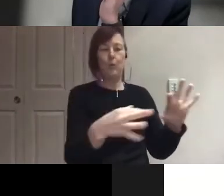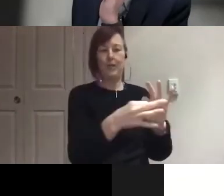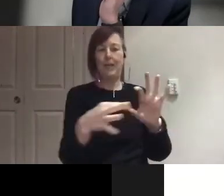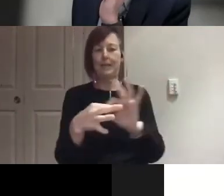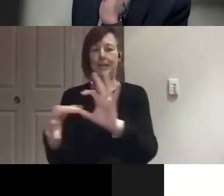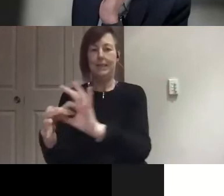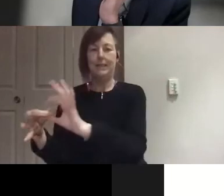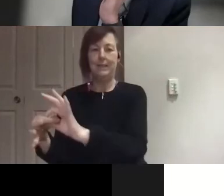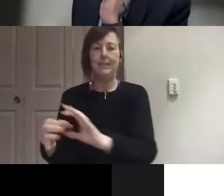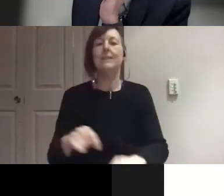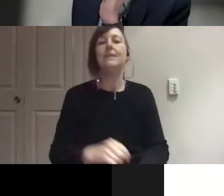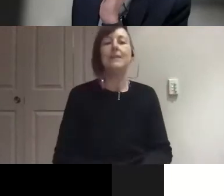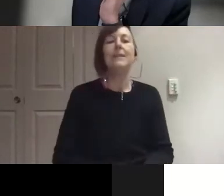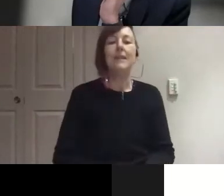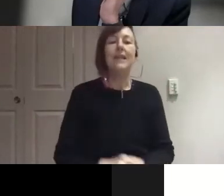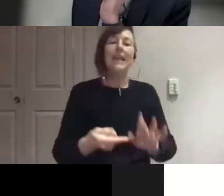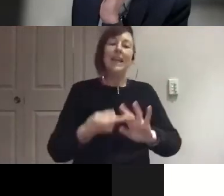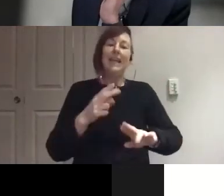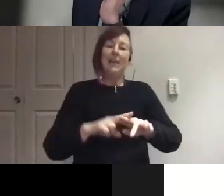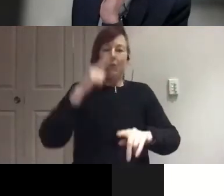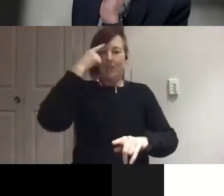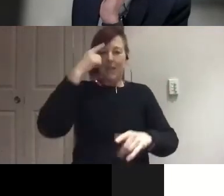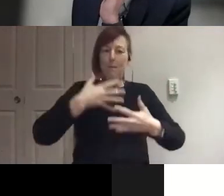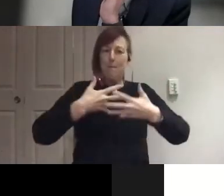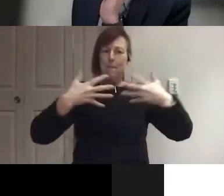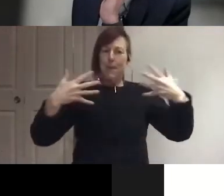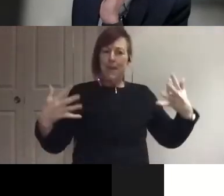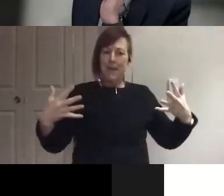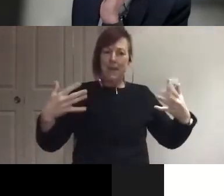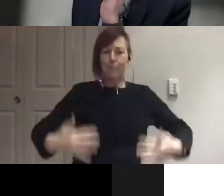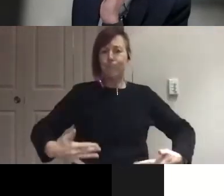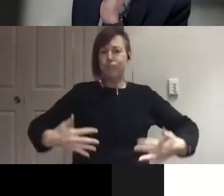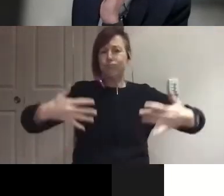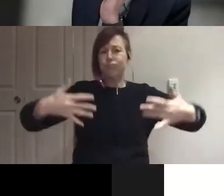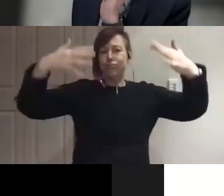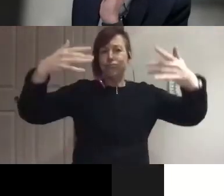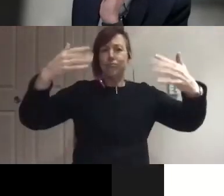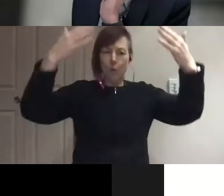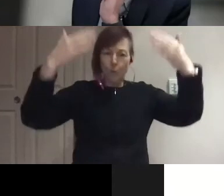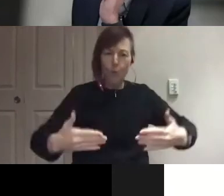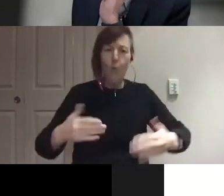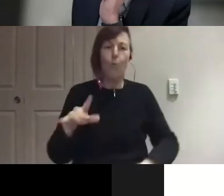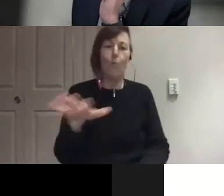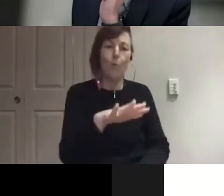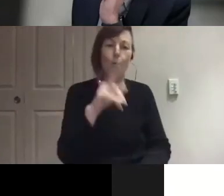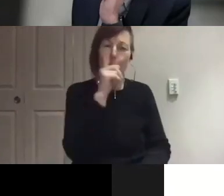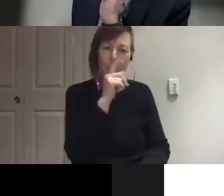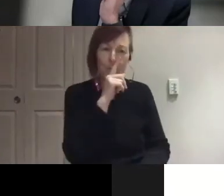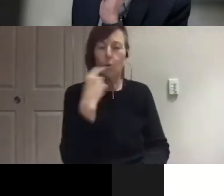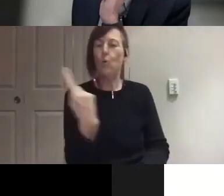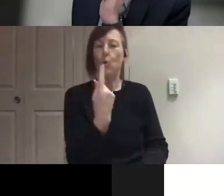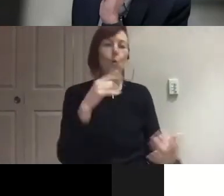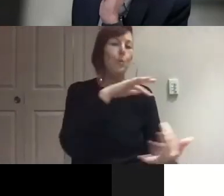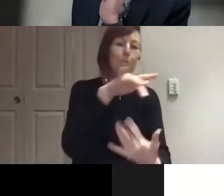the big vertical approach, which includes people who travel together and play together or